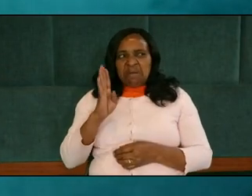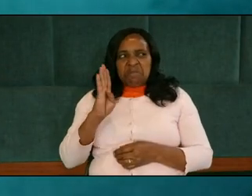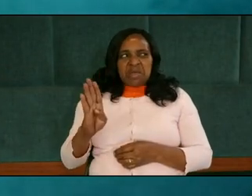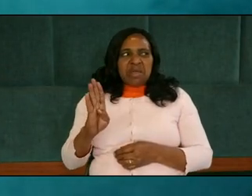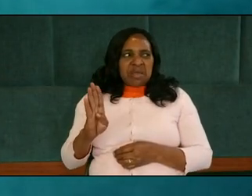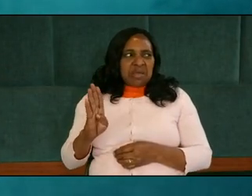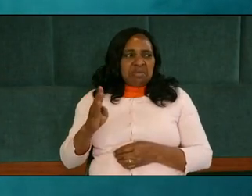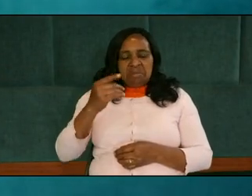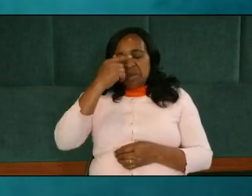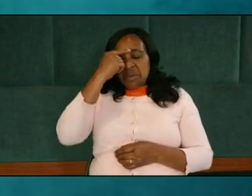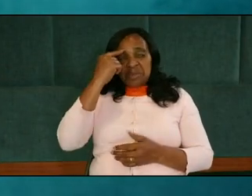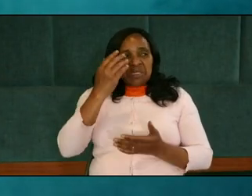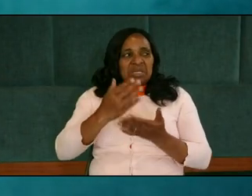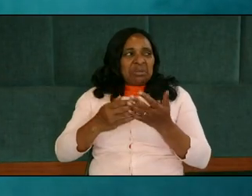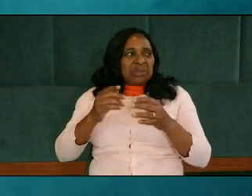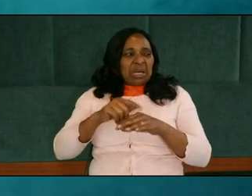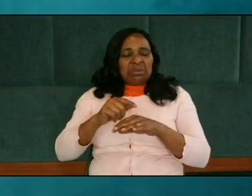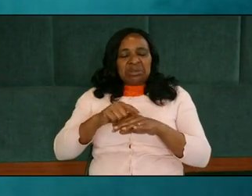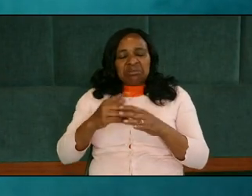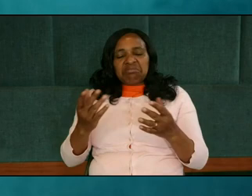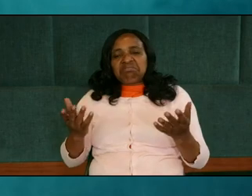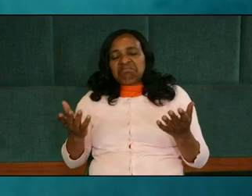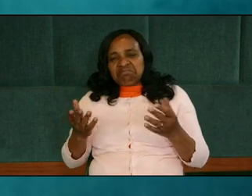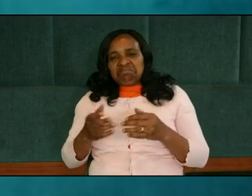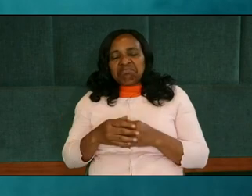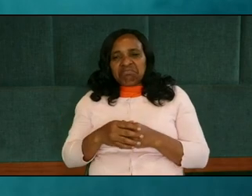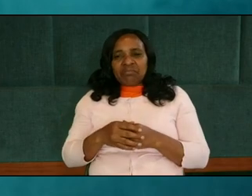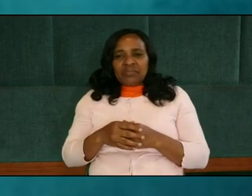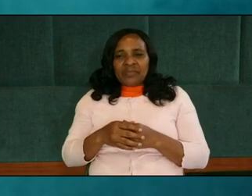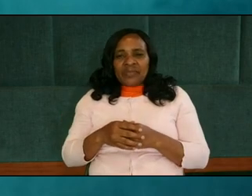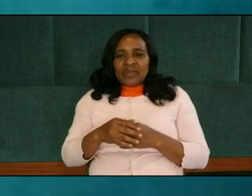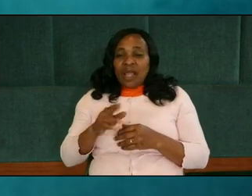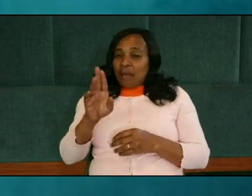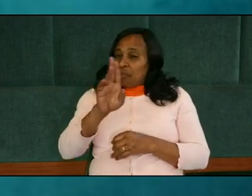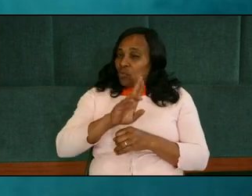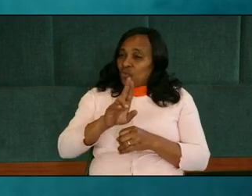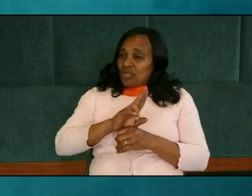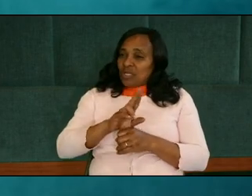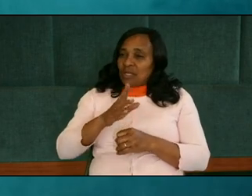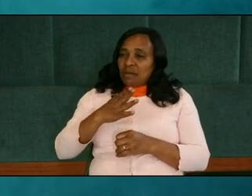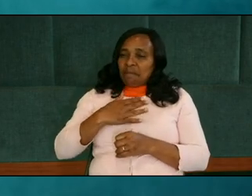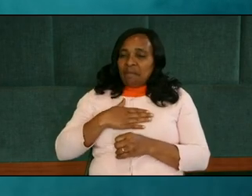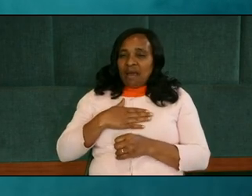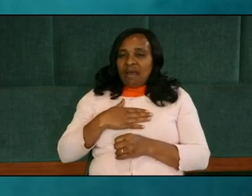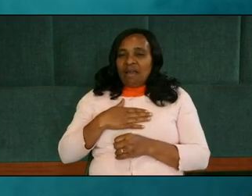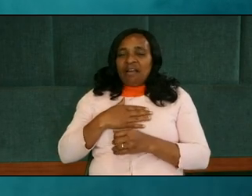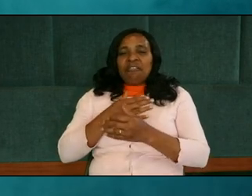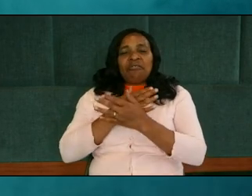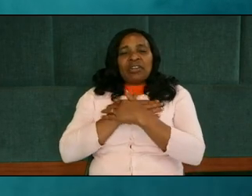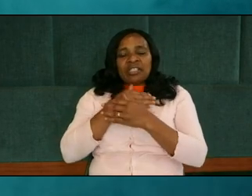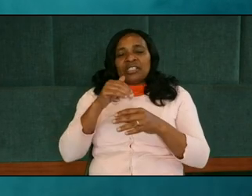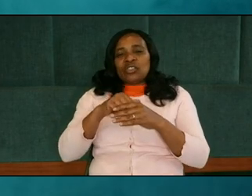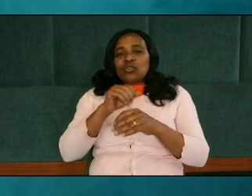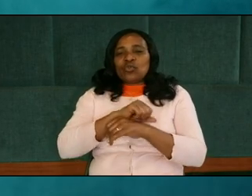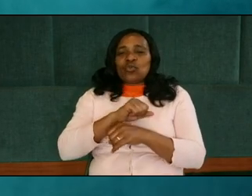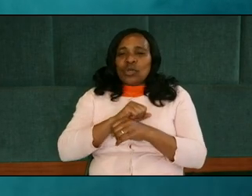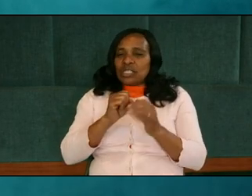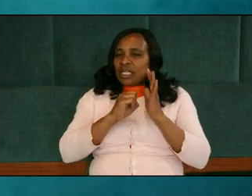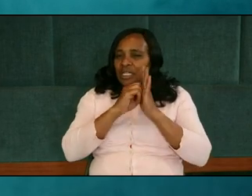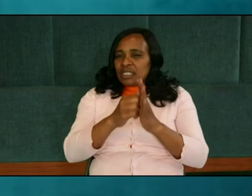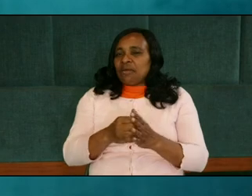because sometimes, like, I'm using my friends in school, as an example,